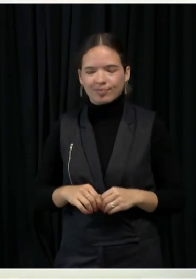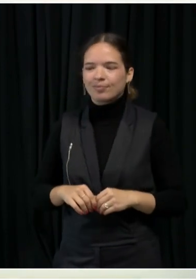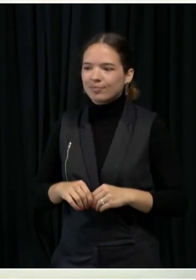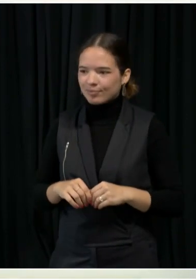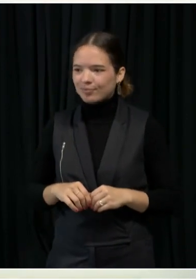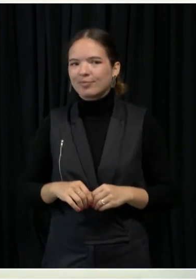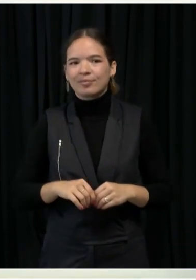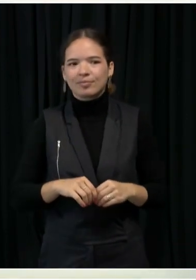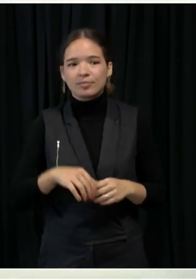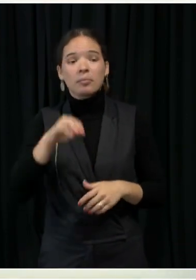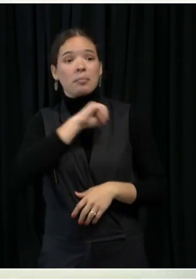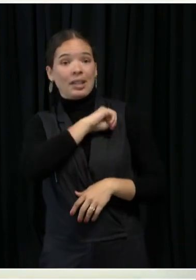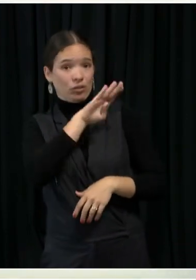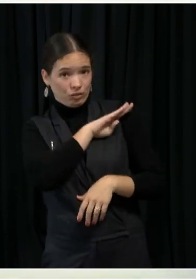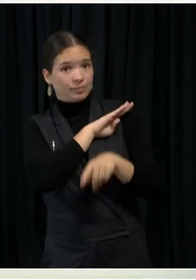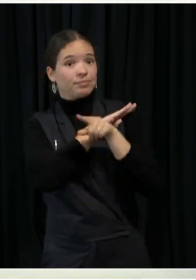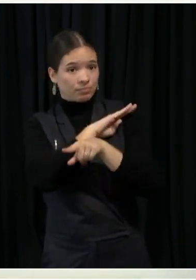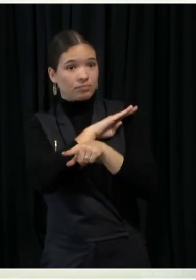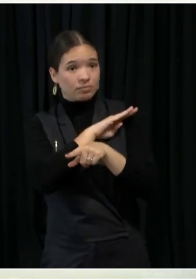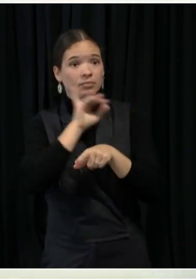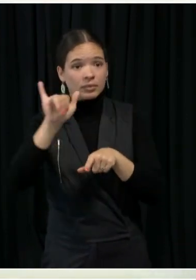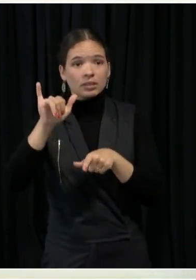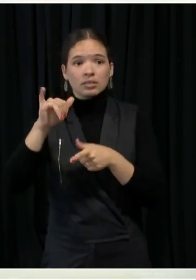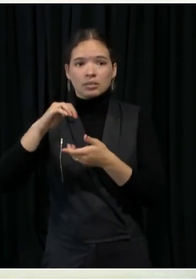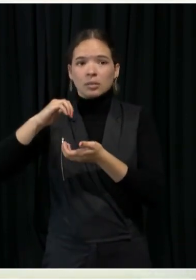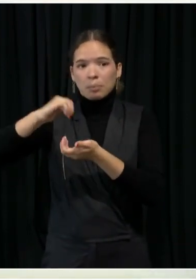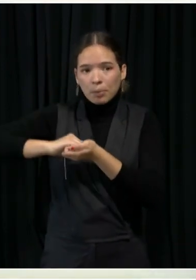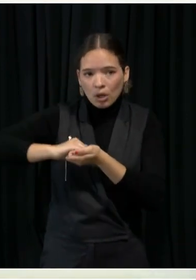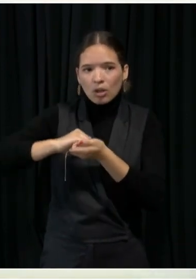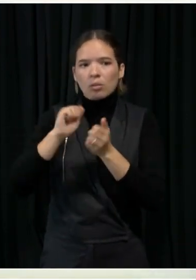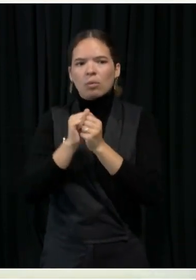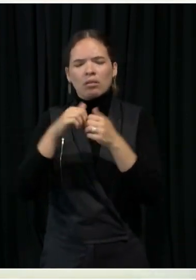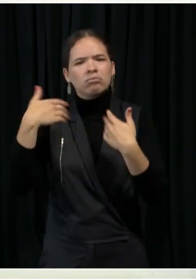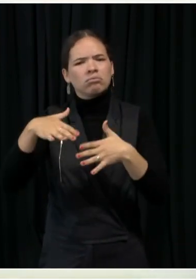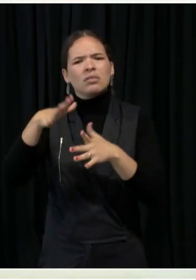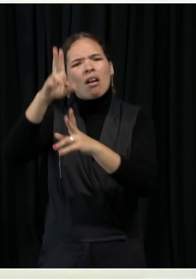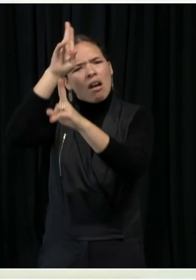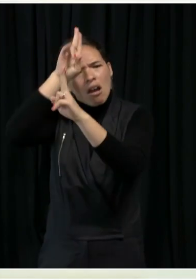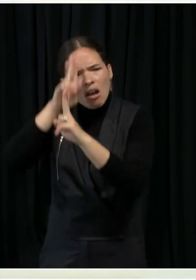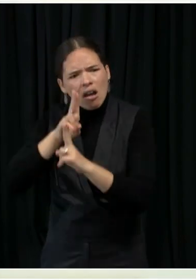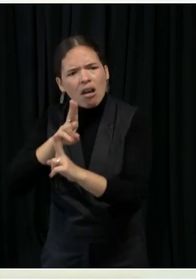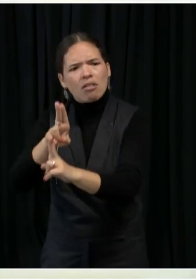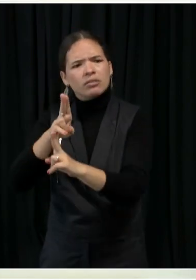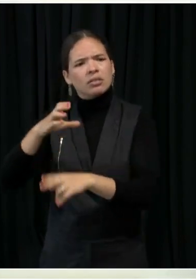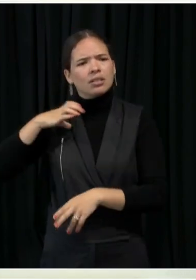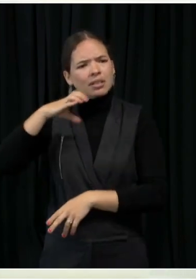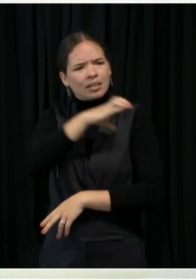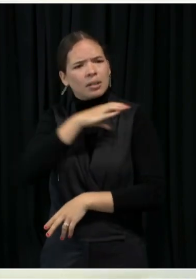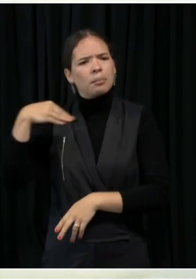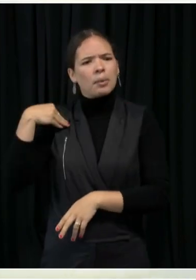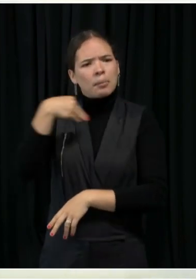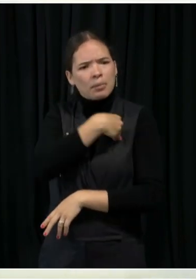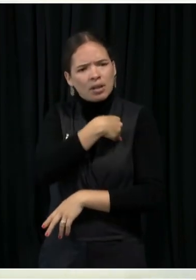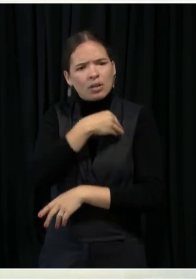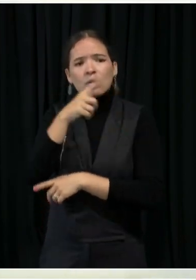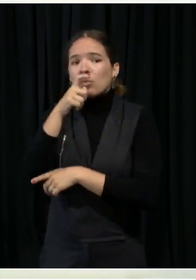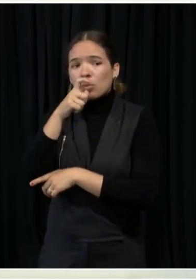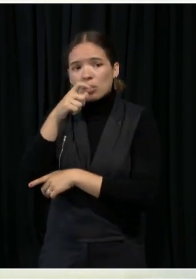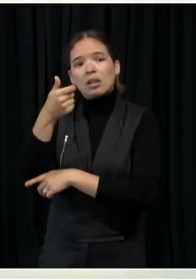Mayor Bowser, in partnership with the Honorable Council Member of Ward 8, Trayon